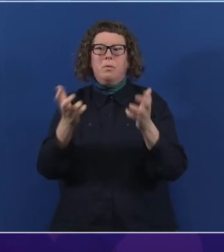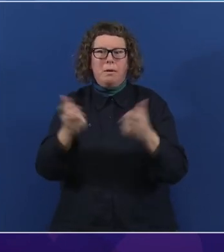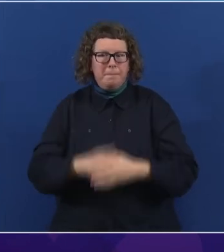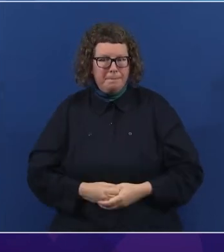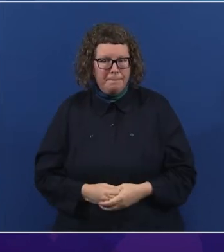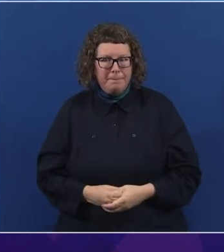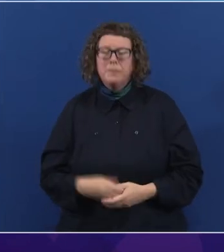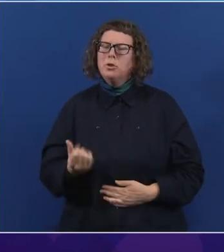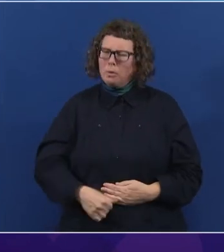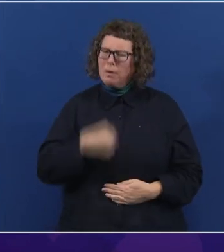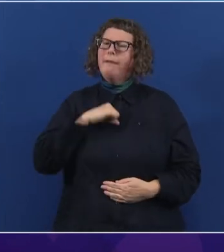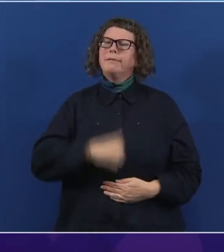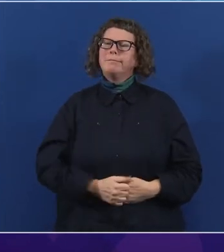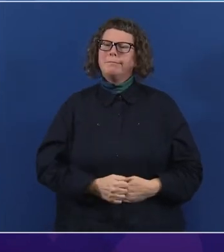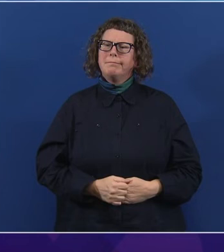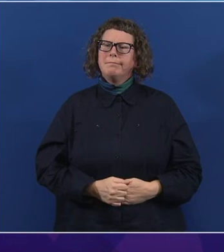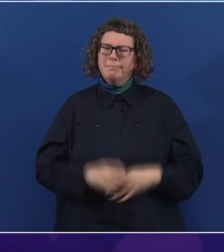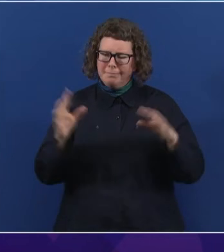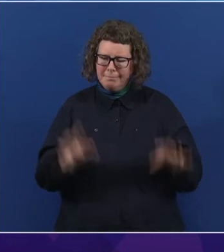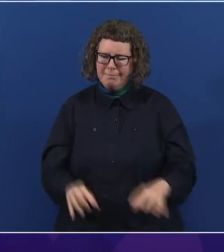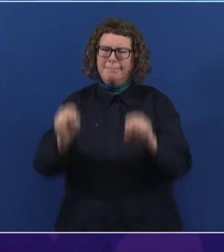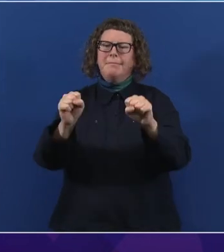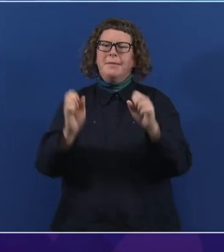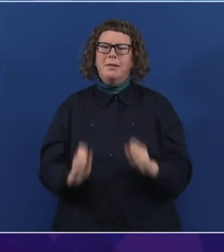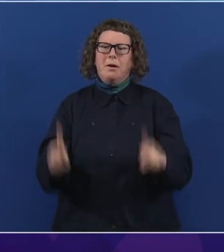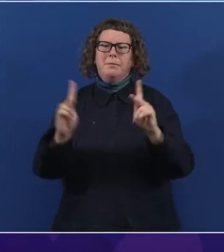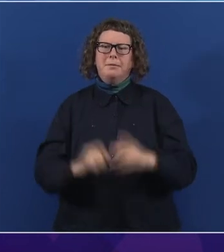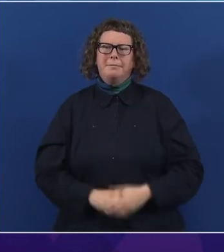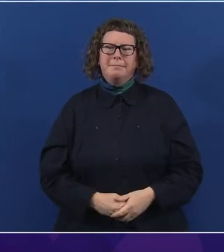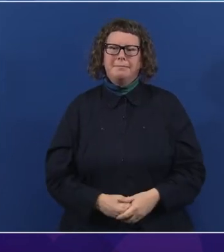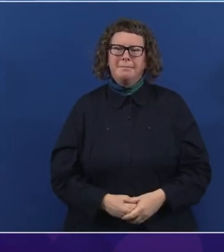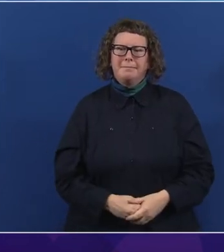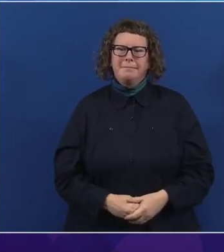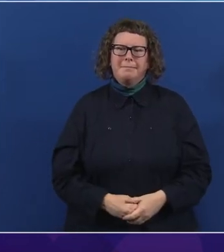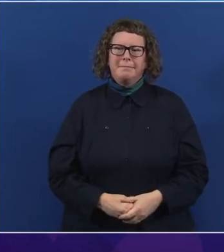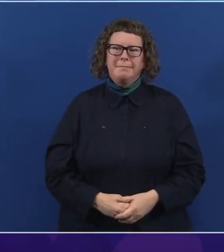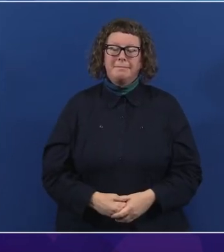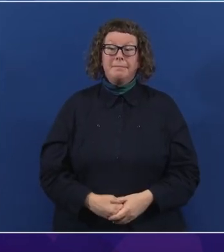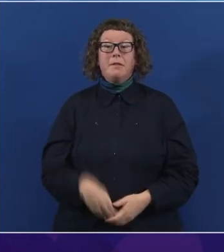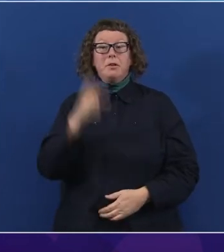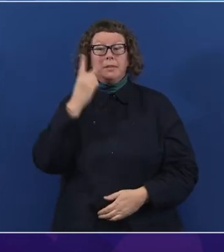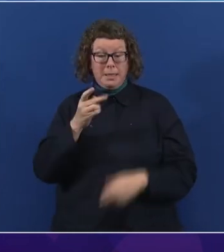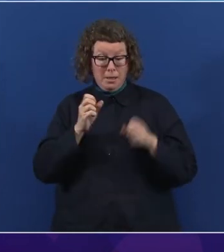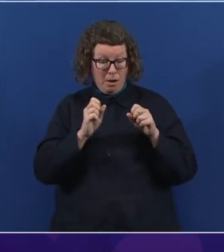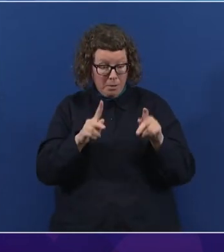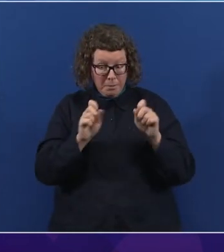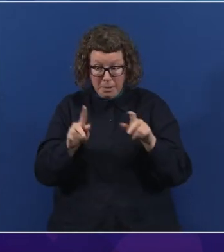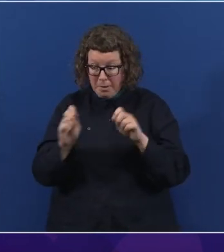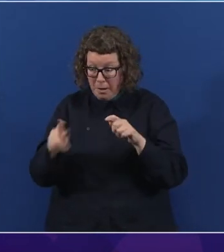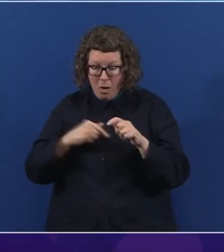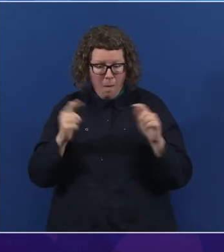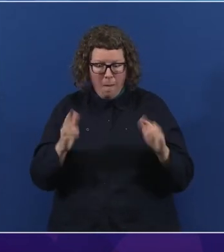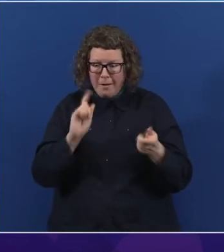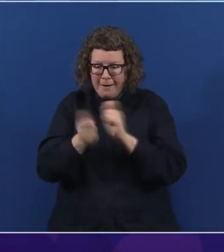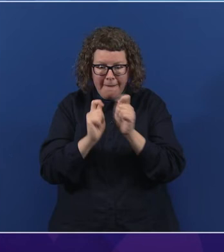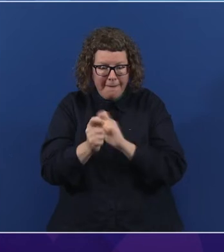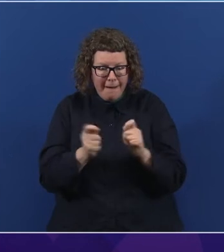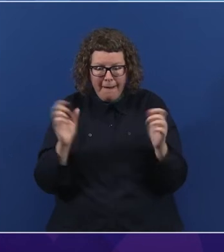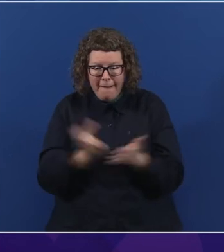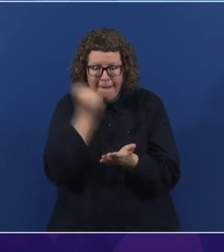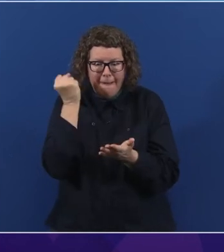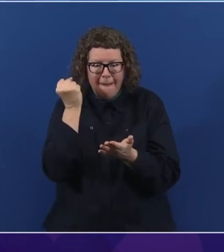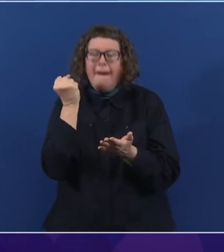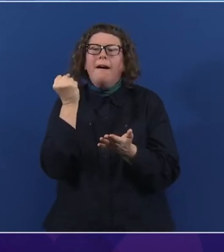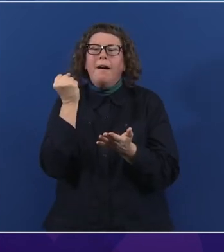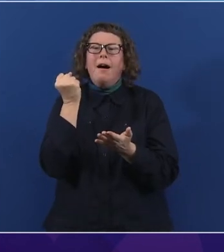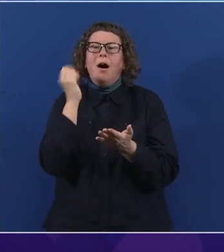confident and embrace those opportunities. Those who see opportunity and change are excelling, ready to